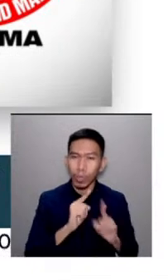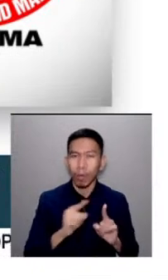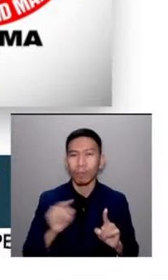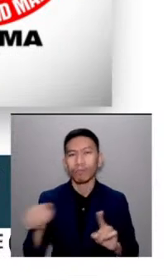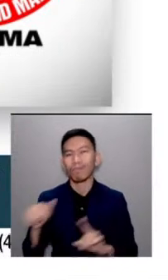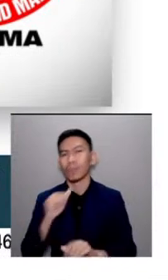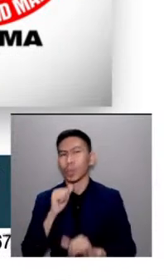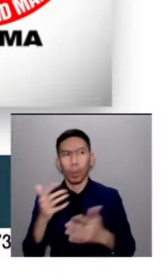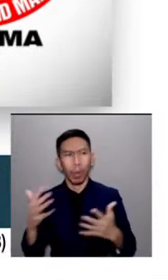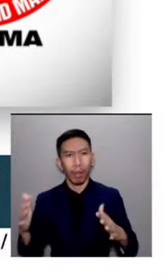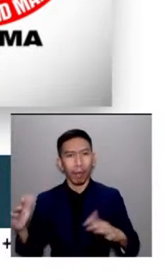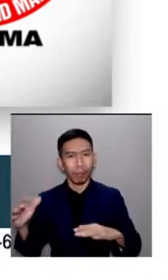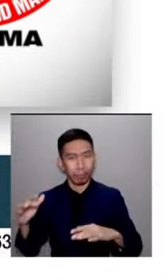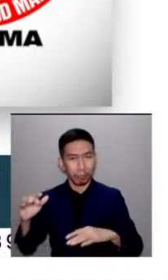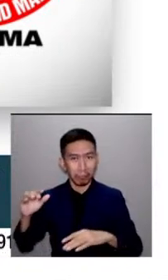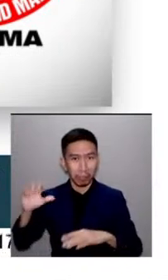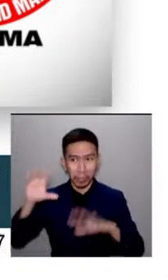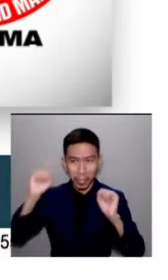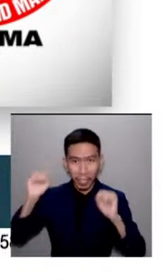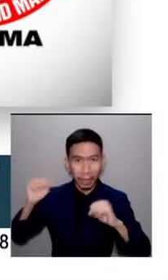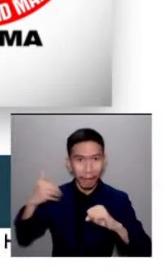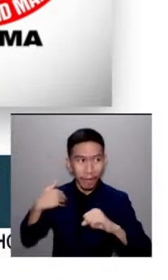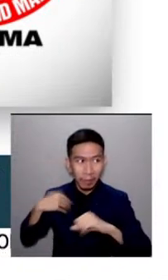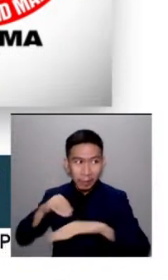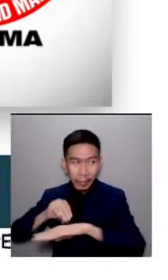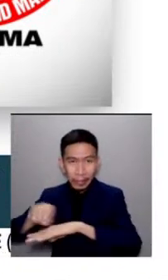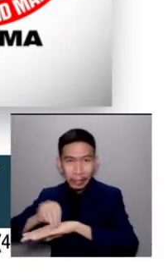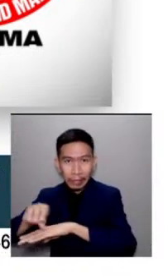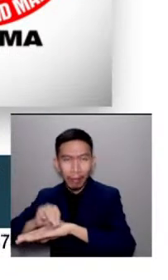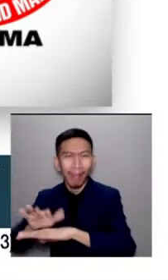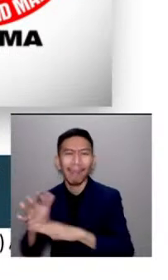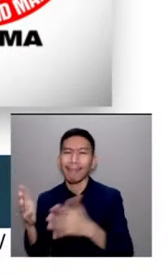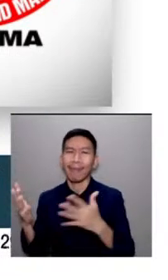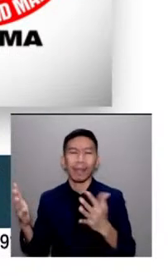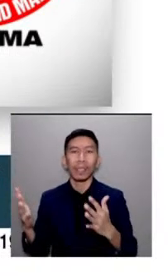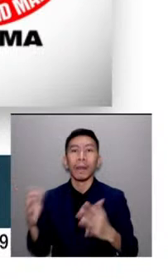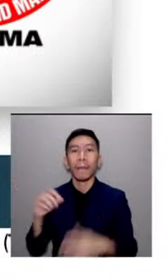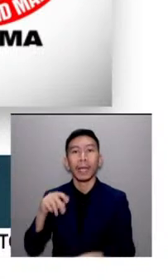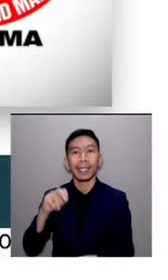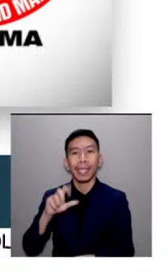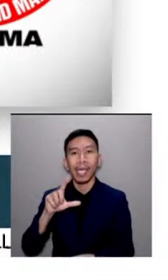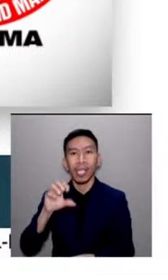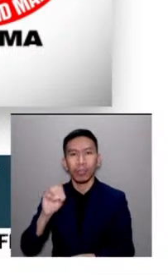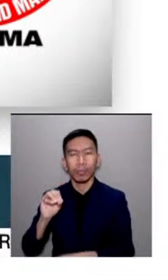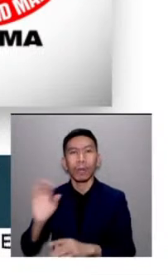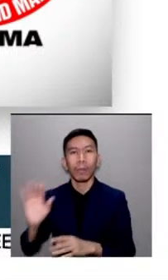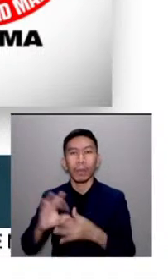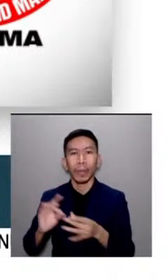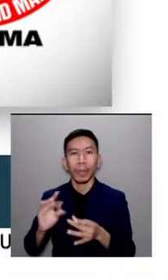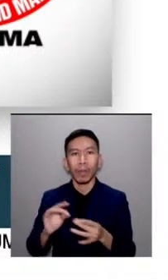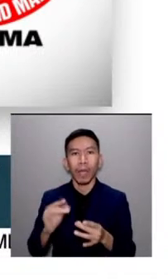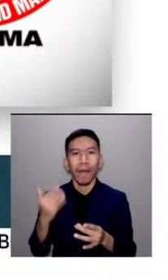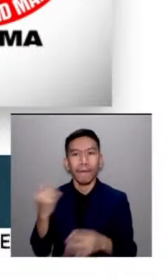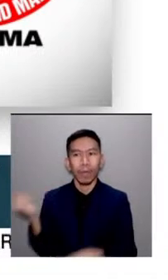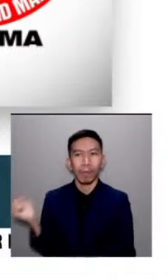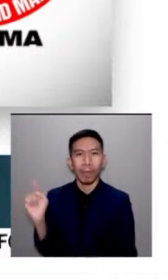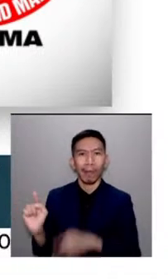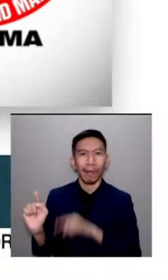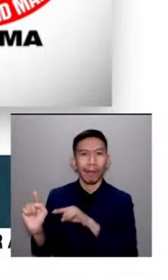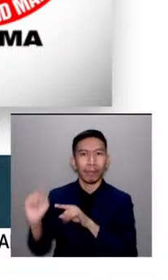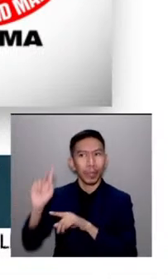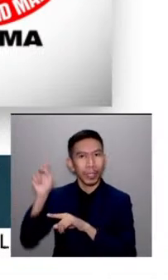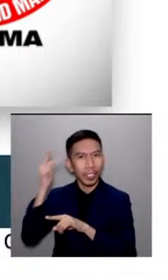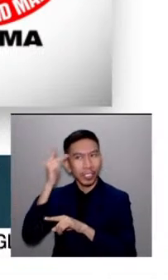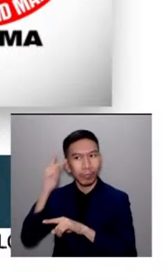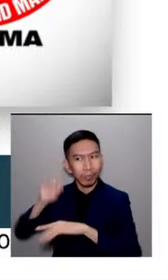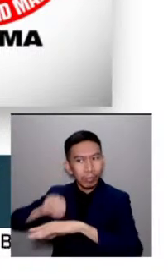Malacanang was dipping its hand in the cases. Panelo also said the alleged interference of an influential politician is alarming, as he